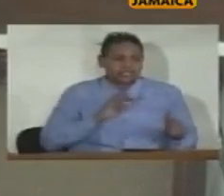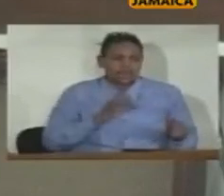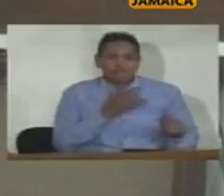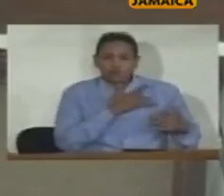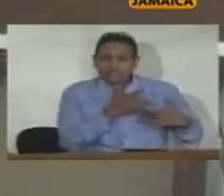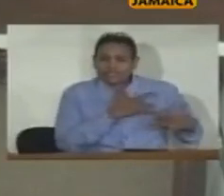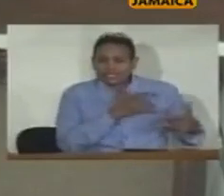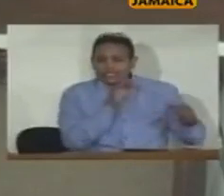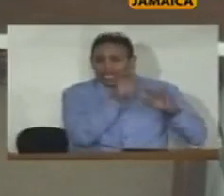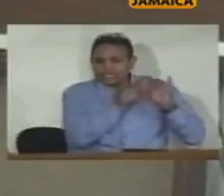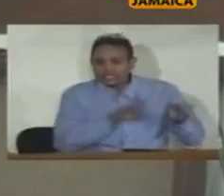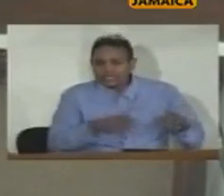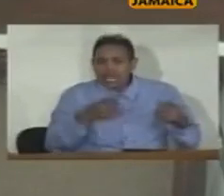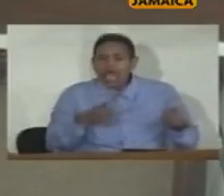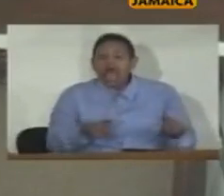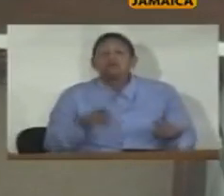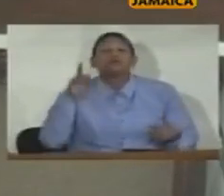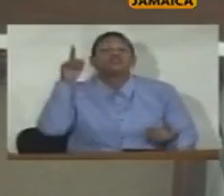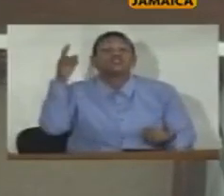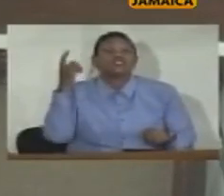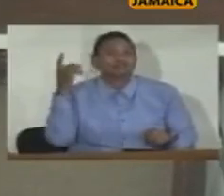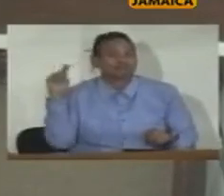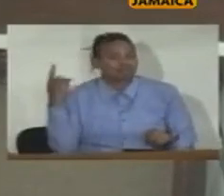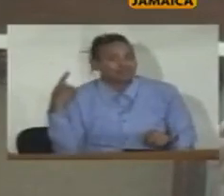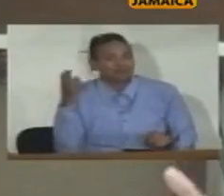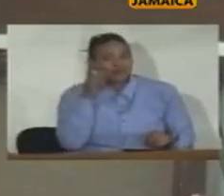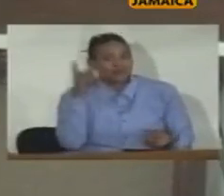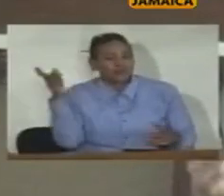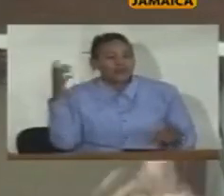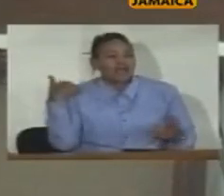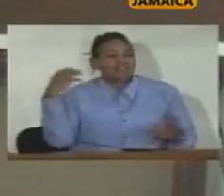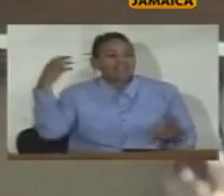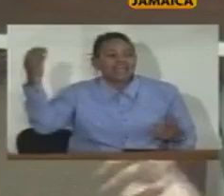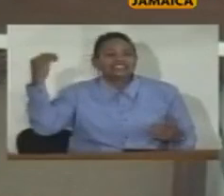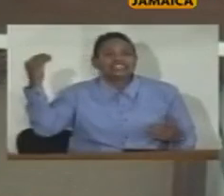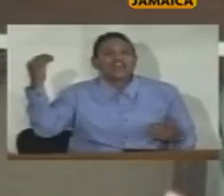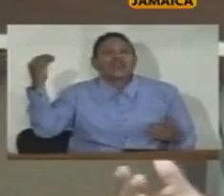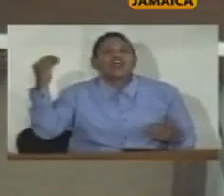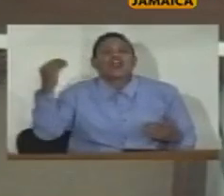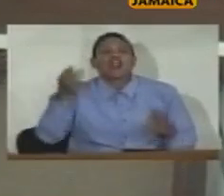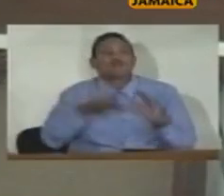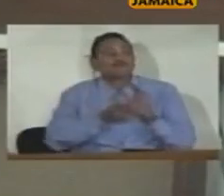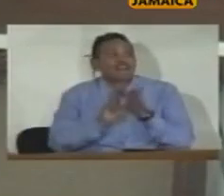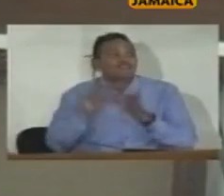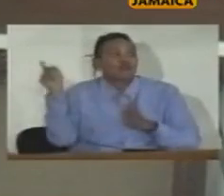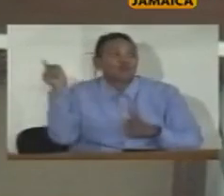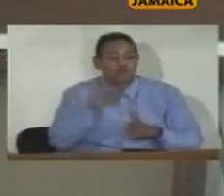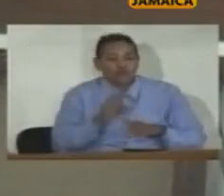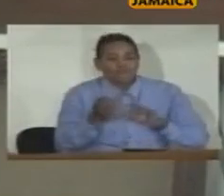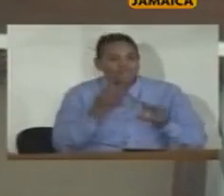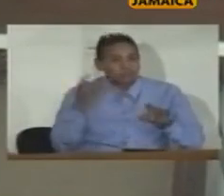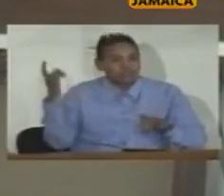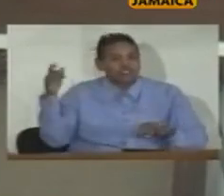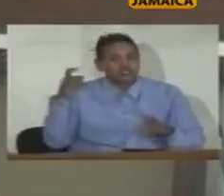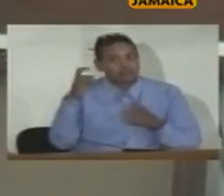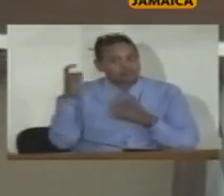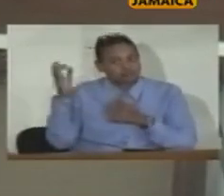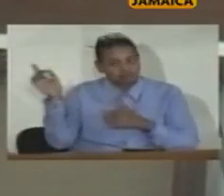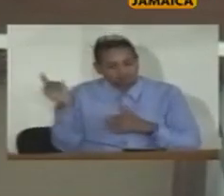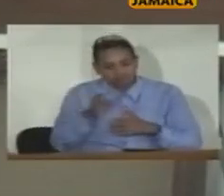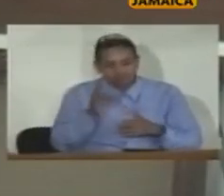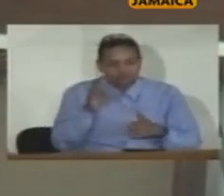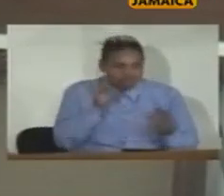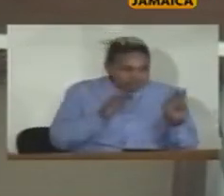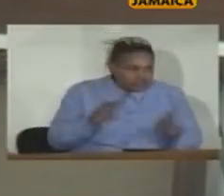them. She is the one that has gotten solicited the external review and feedback. And yet, you